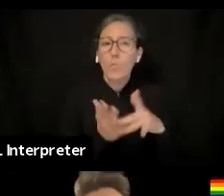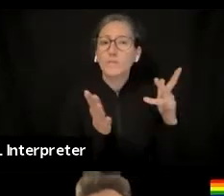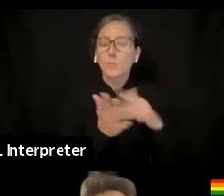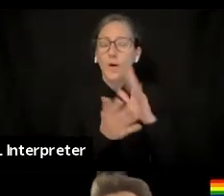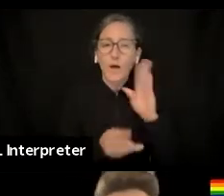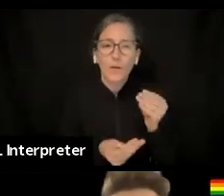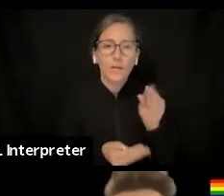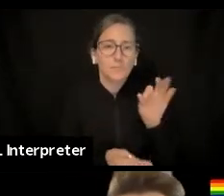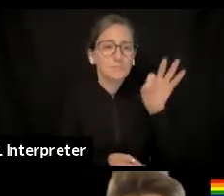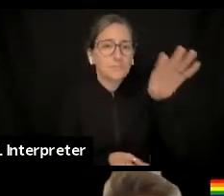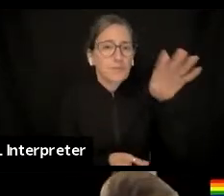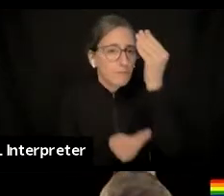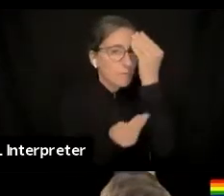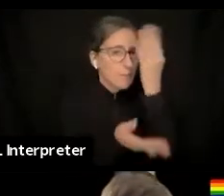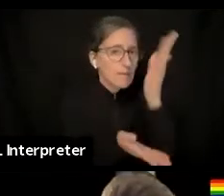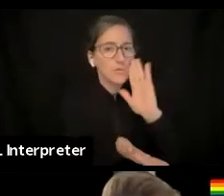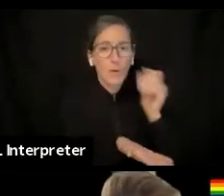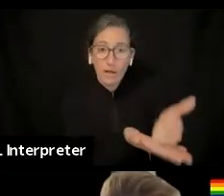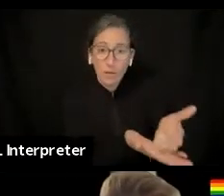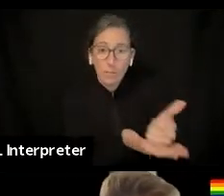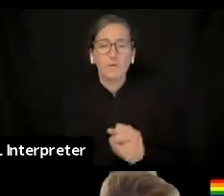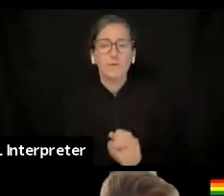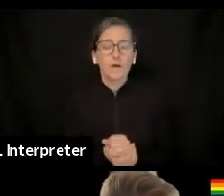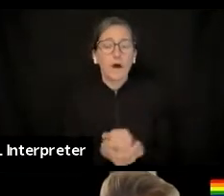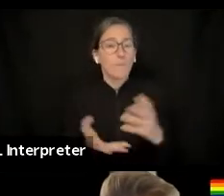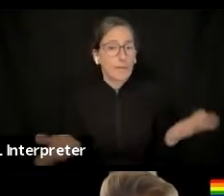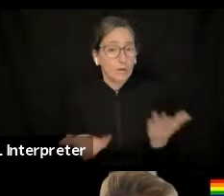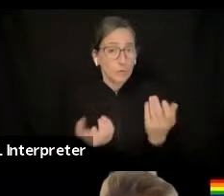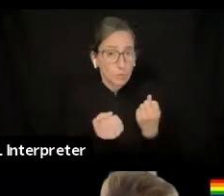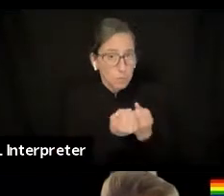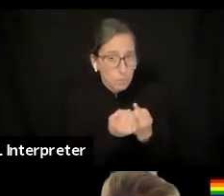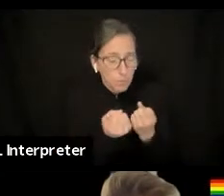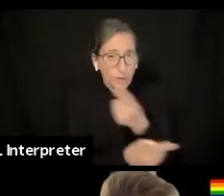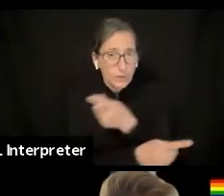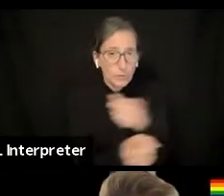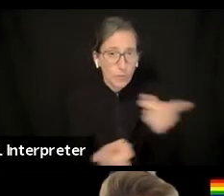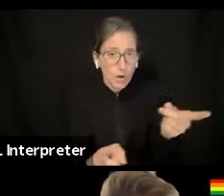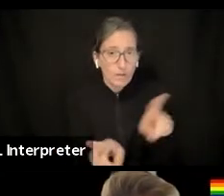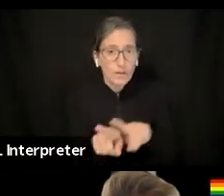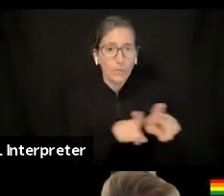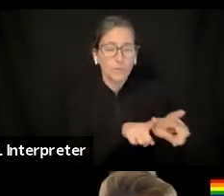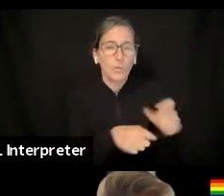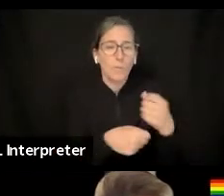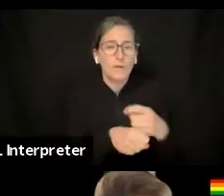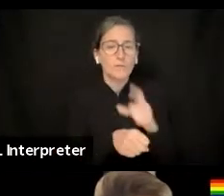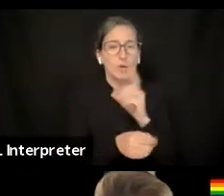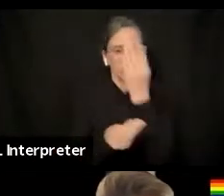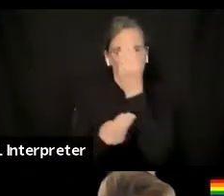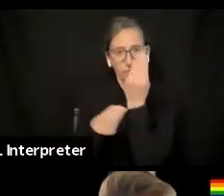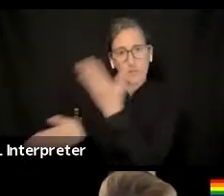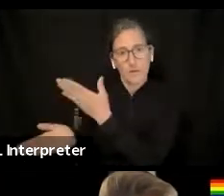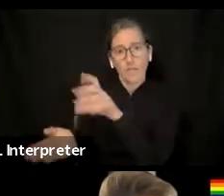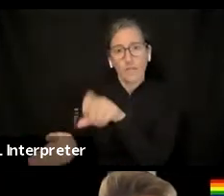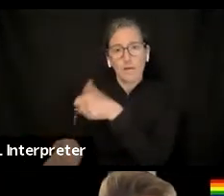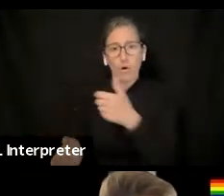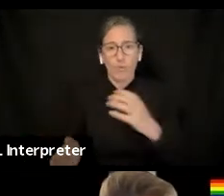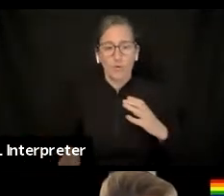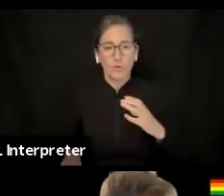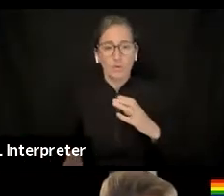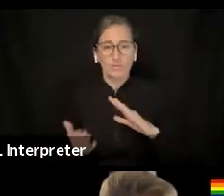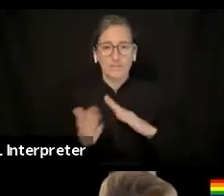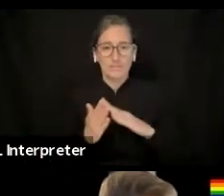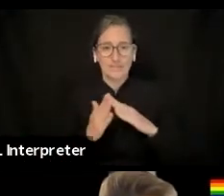use, to cheerlead, and most importantly, to keep the other city councilors informed about this commission and your